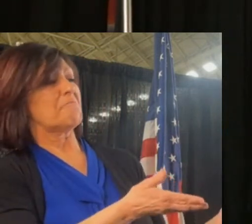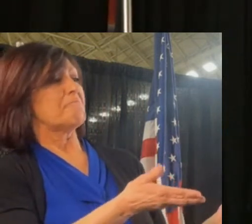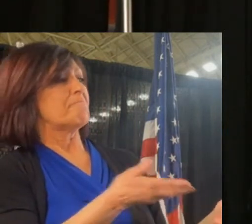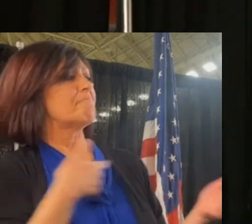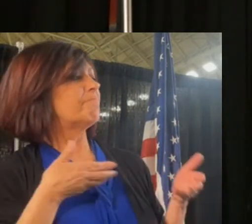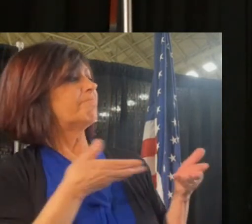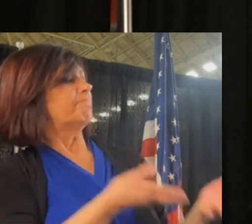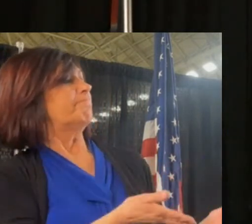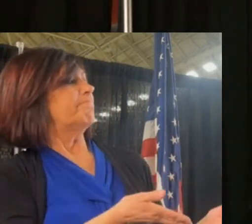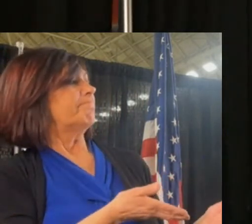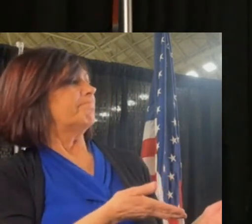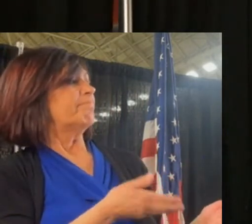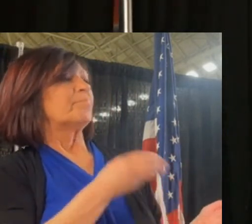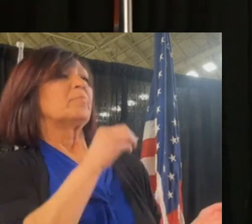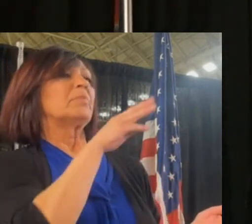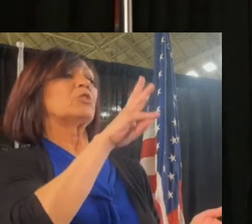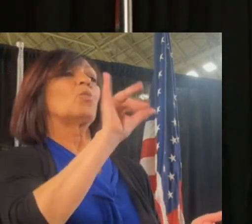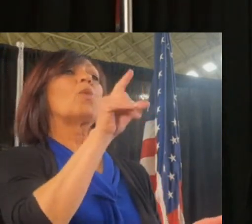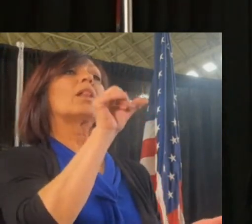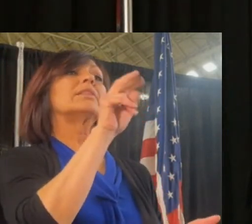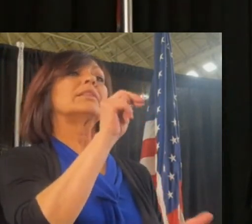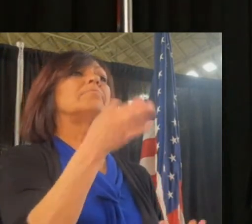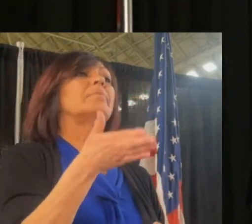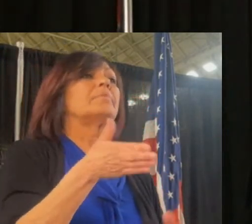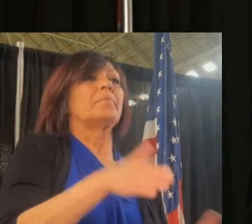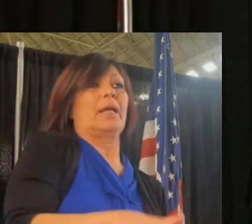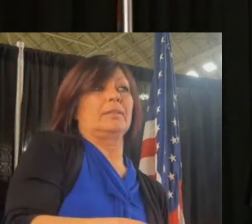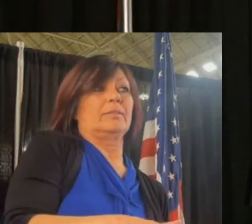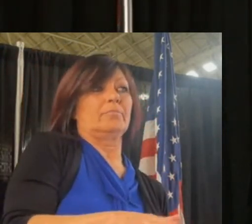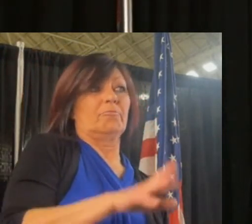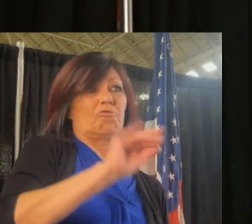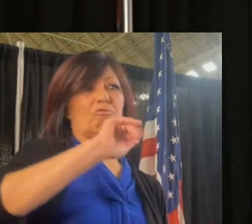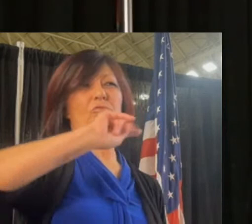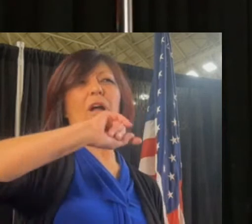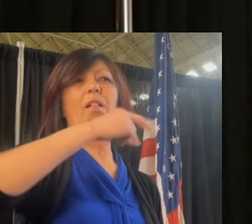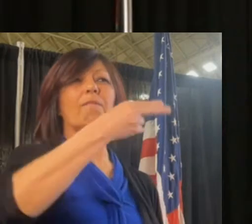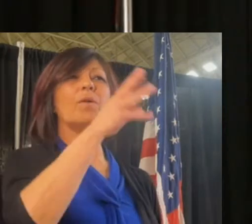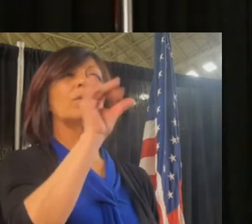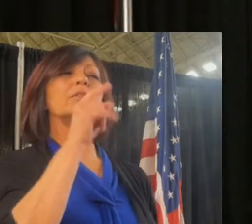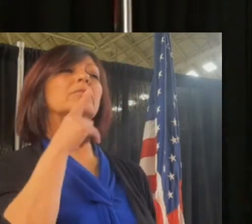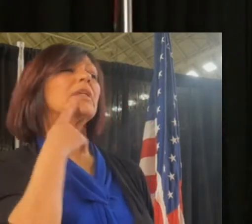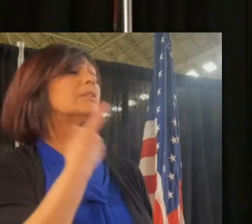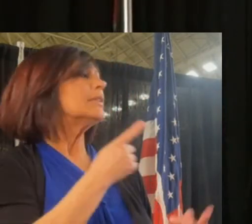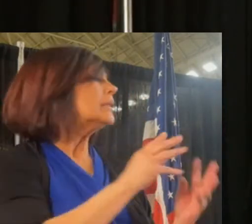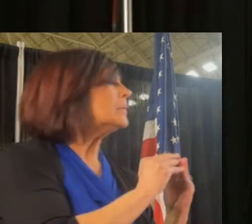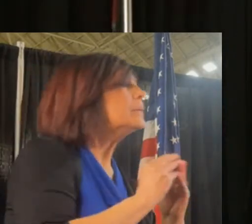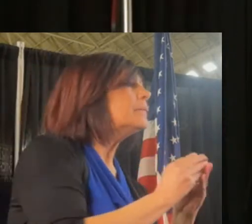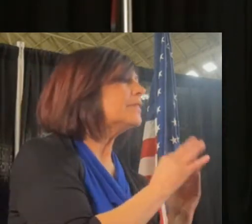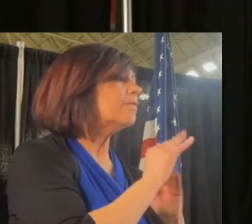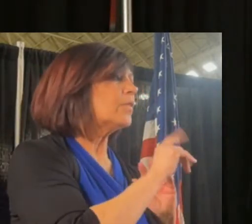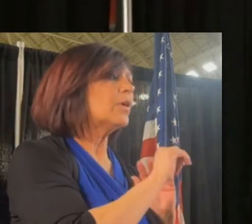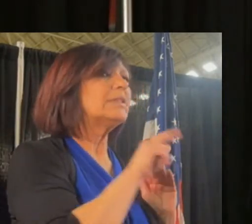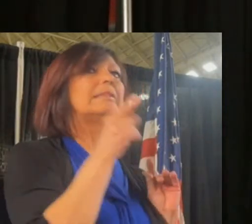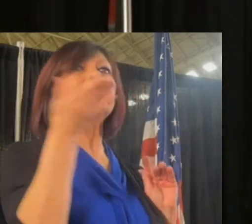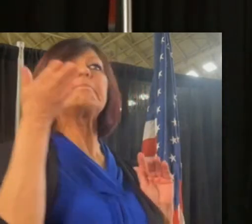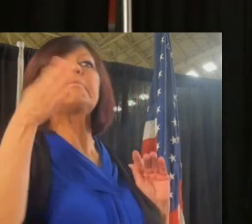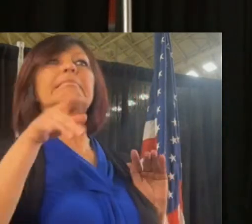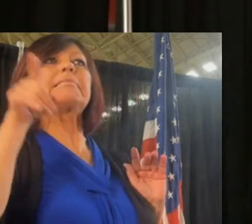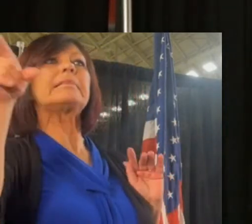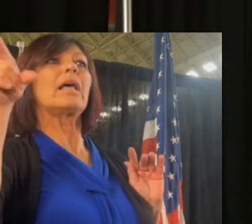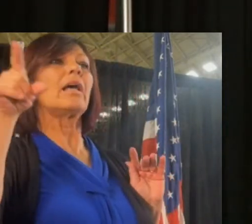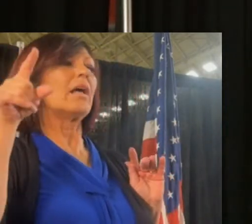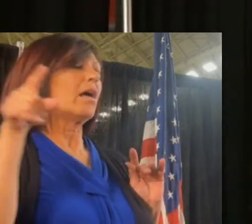there, Mr. Wilson passed away. Ralph Wilson passed away. I was covering the meetings in Orlando, Florida. Mr. Wilson's death